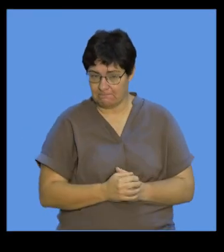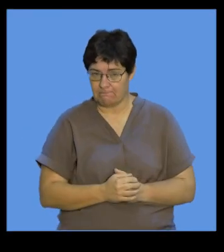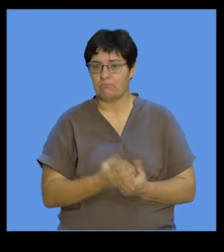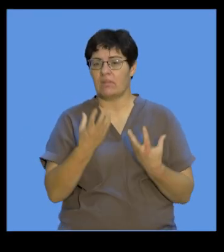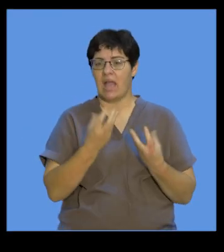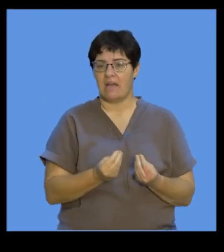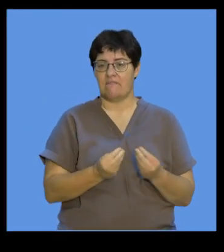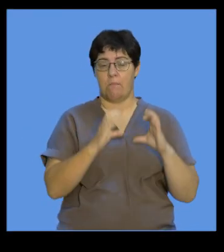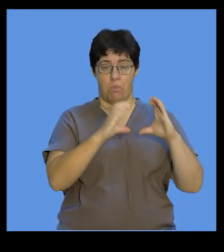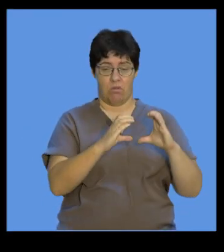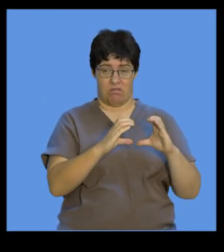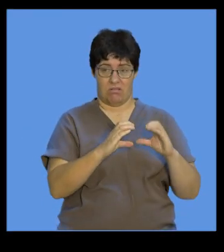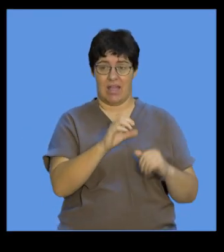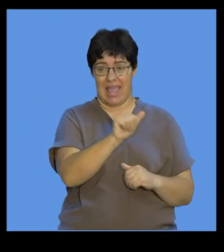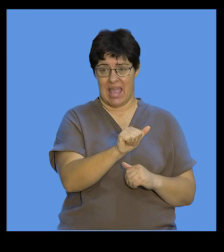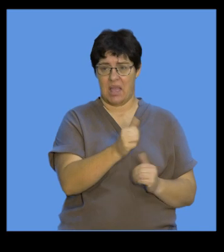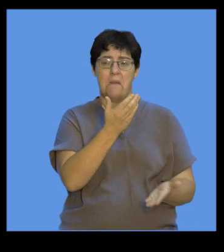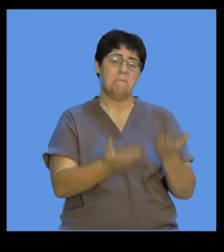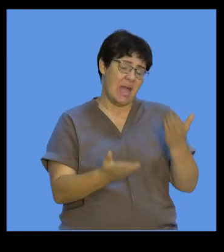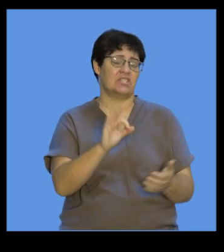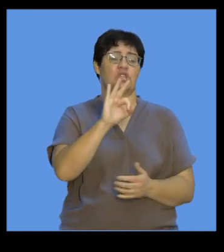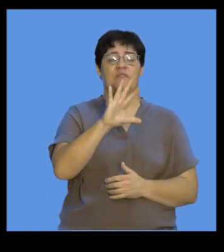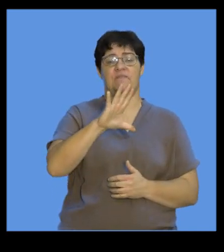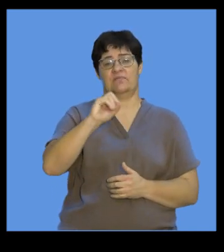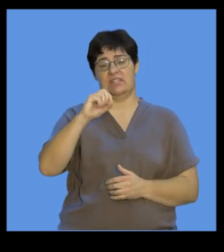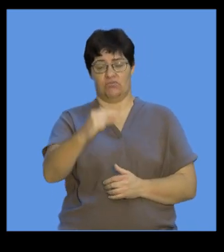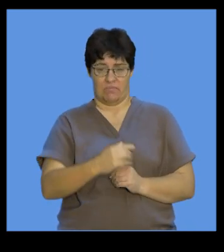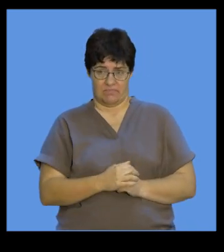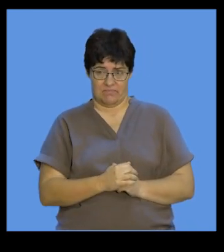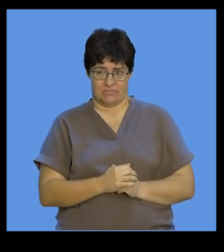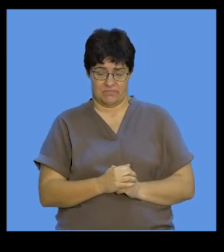of mass 350 grams. So that's our first